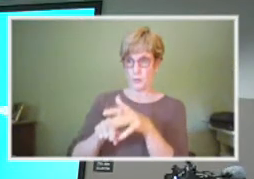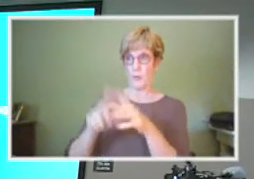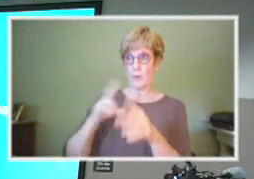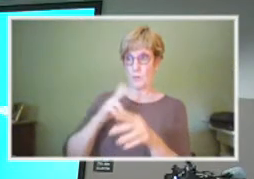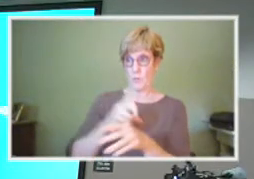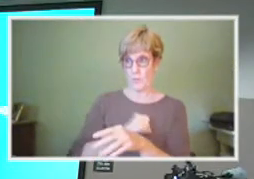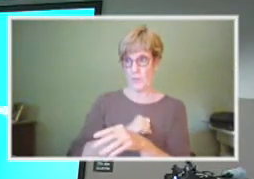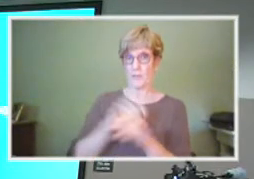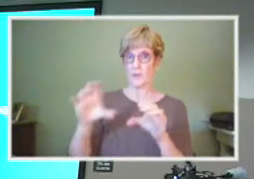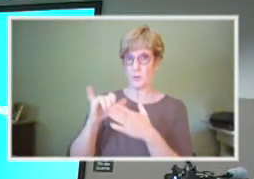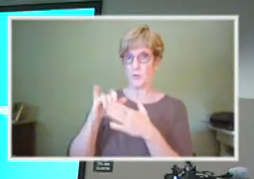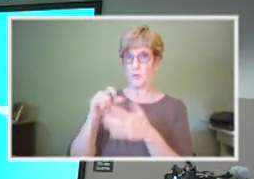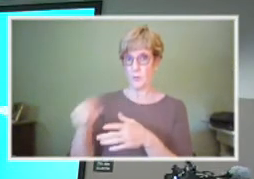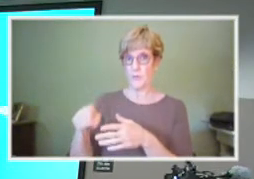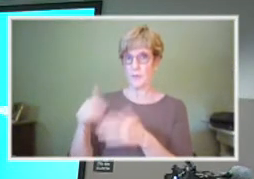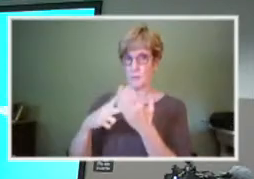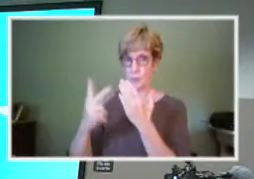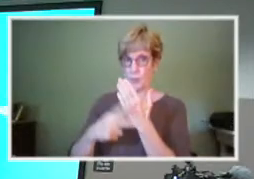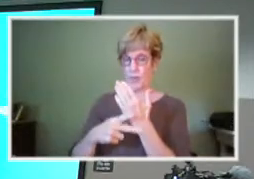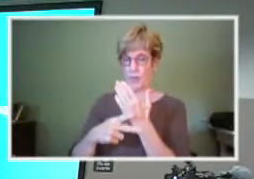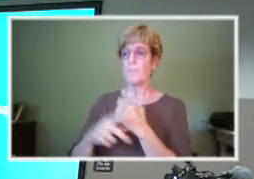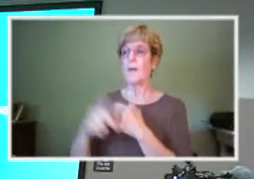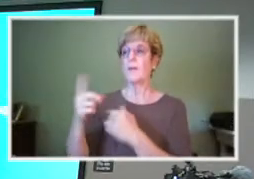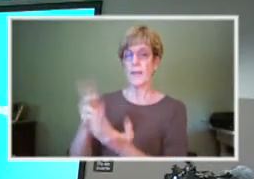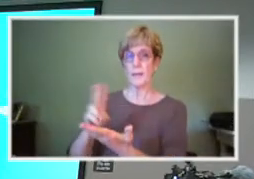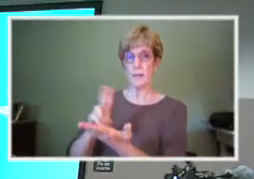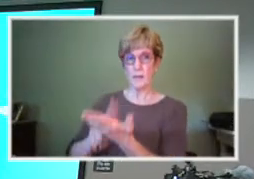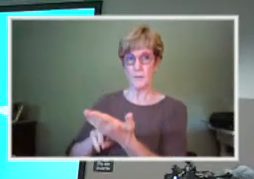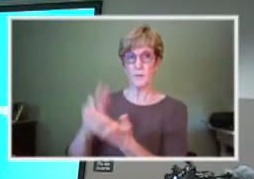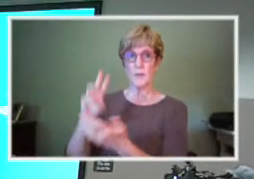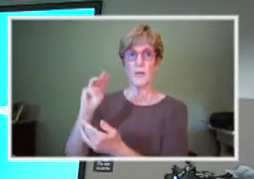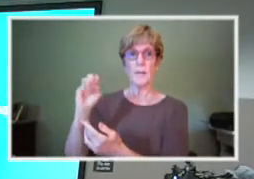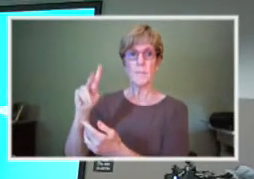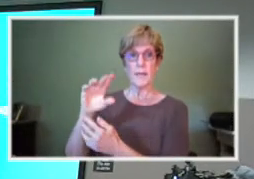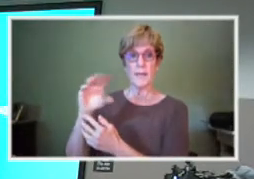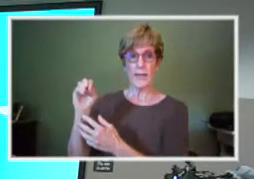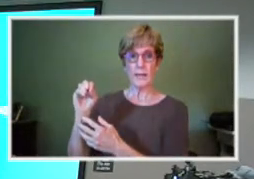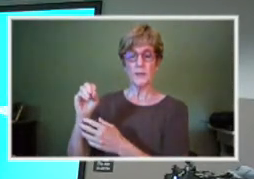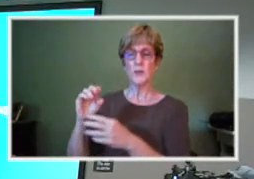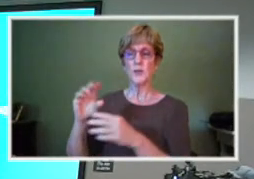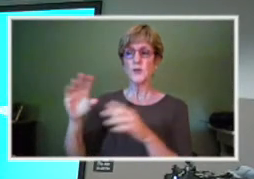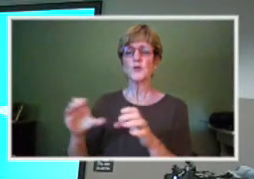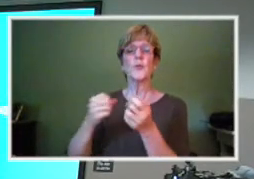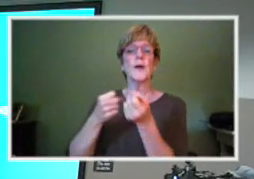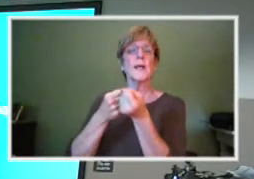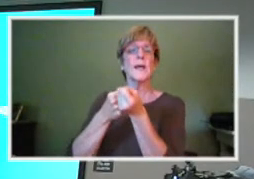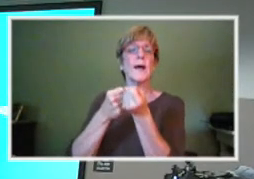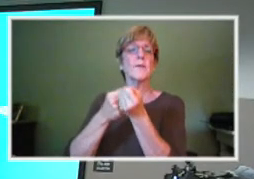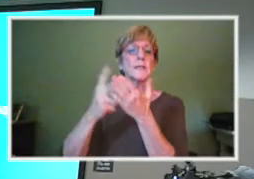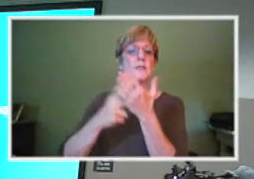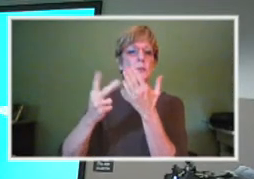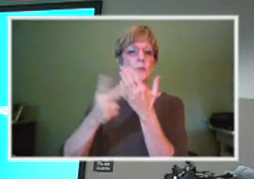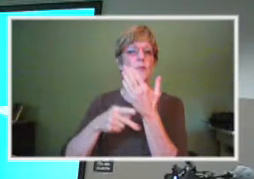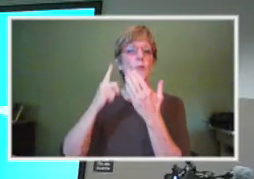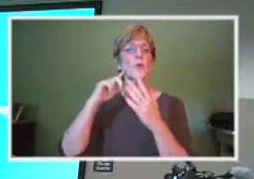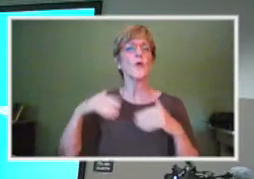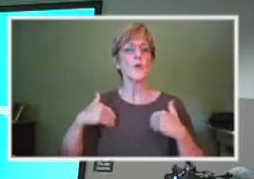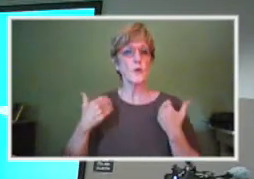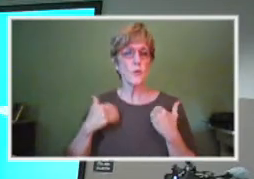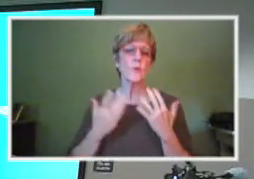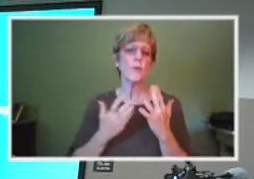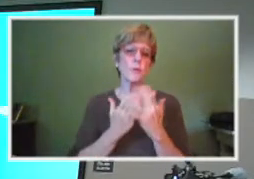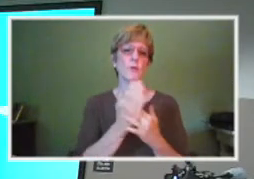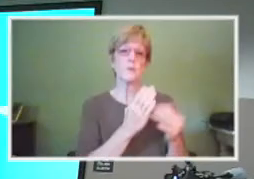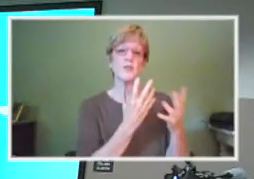this initiative, actually got a contract with Mecklenburg County to do an advocacy program for youth going through the juvenile detention